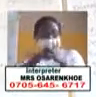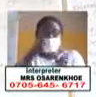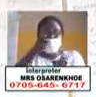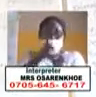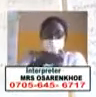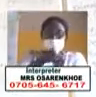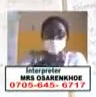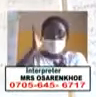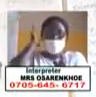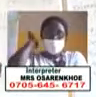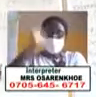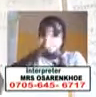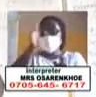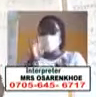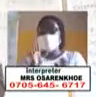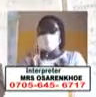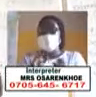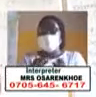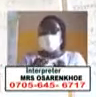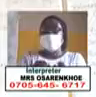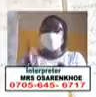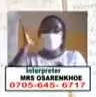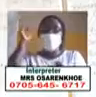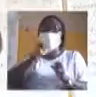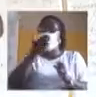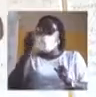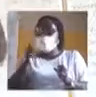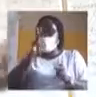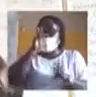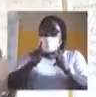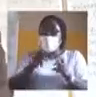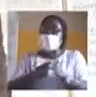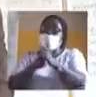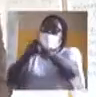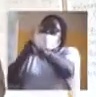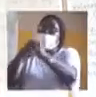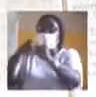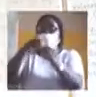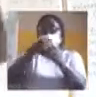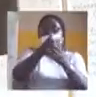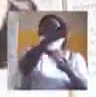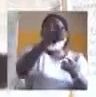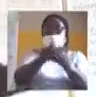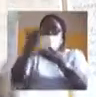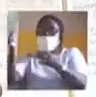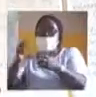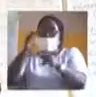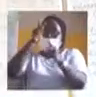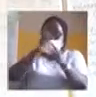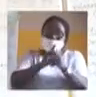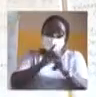be buying fuel into their cars. People that have never filled their car tanks, they will fill their car tanks. Some will buy into car, they will buy into